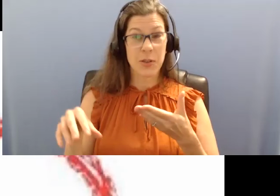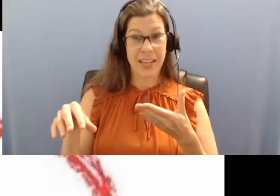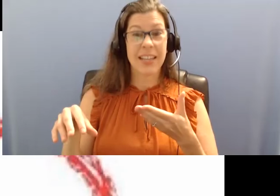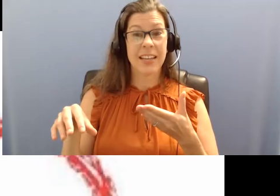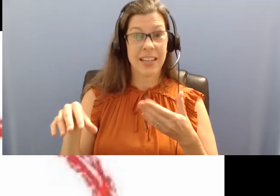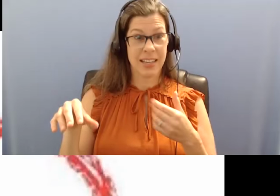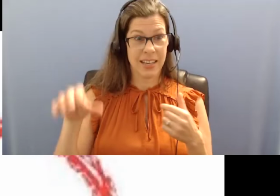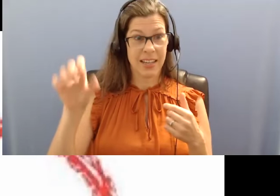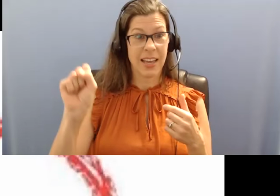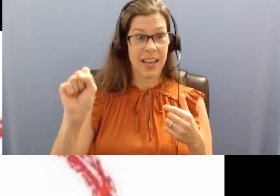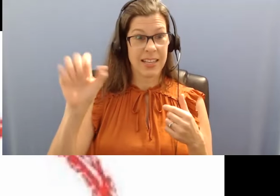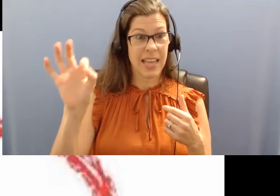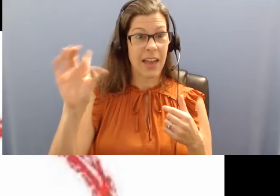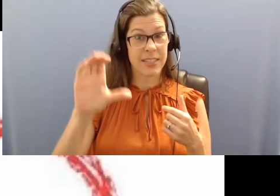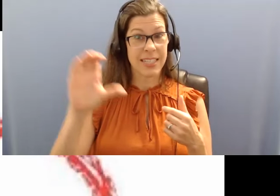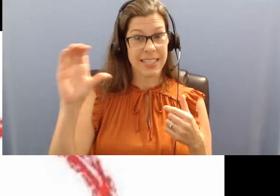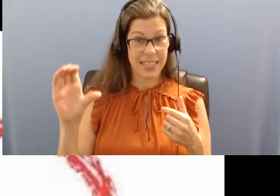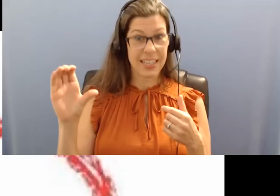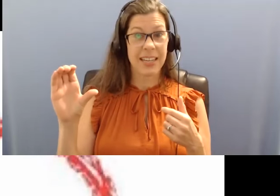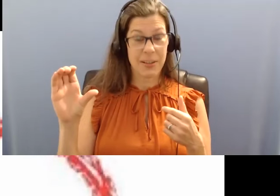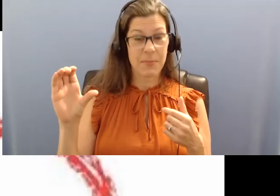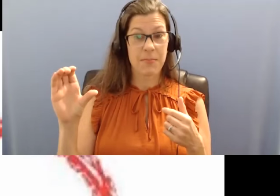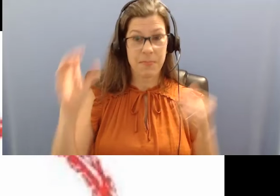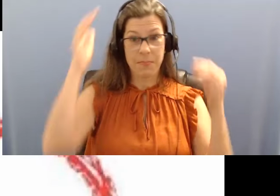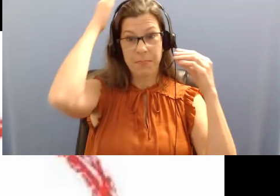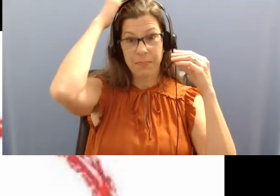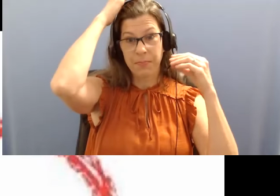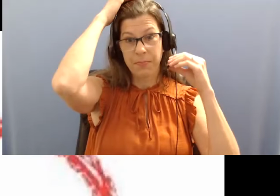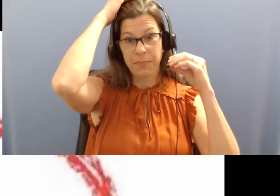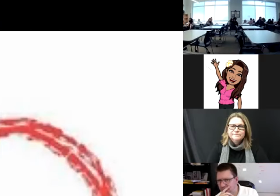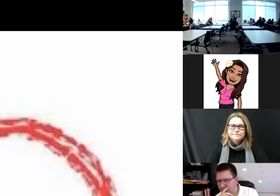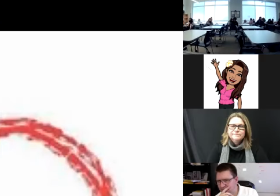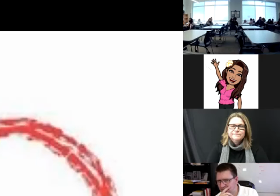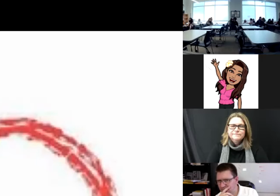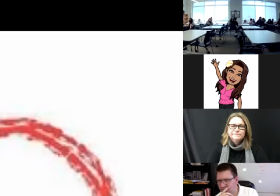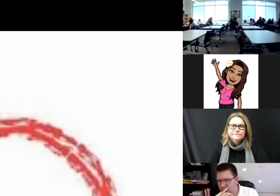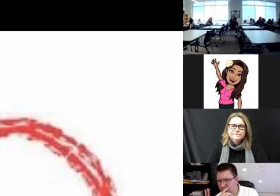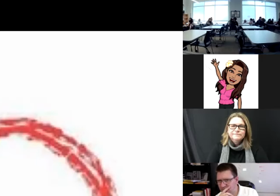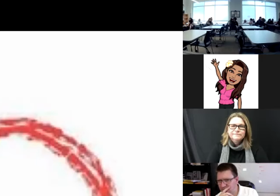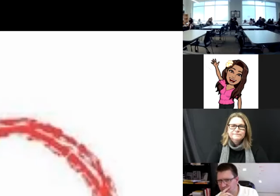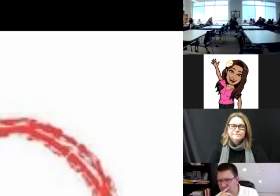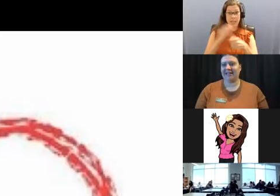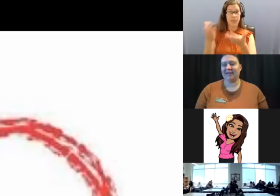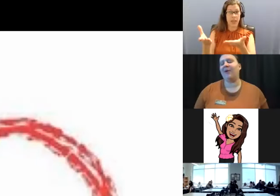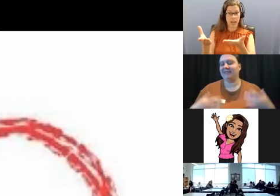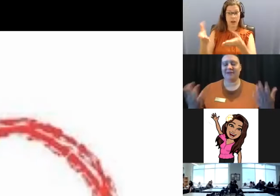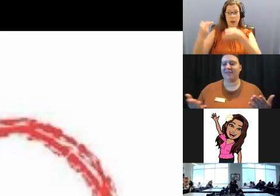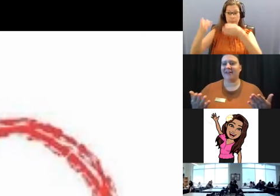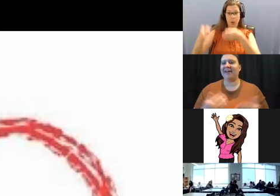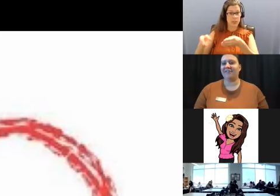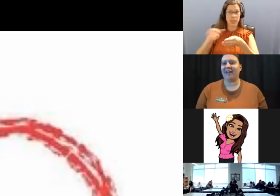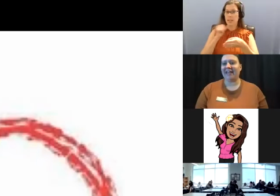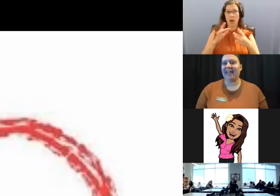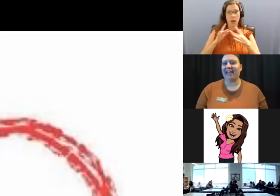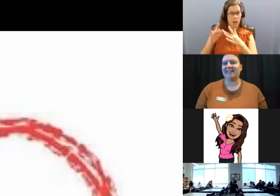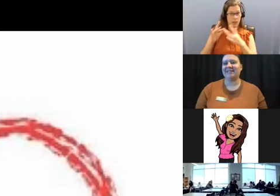at Spokane Falls Community College. I'm completely on ground, and I'm also